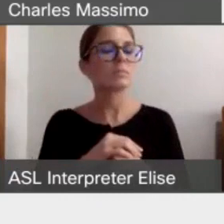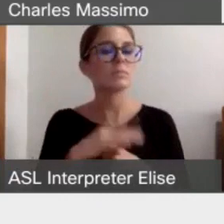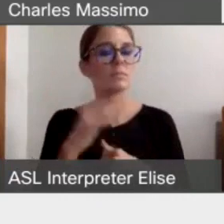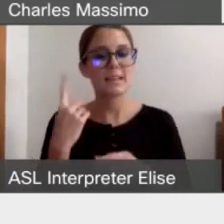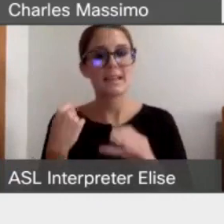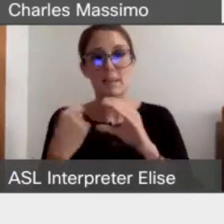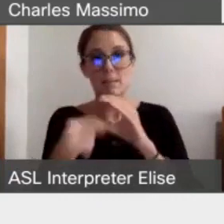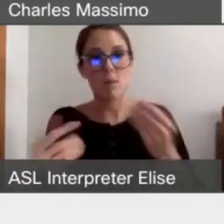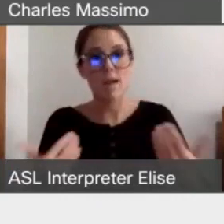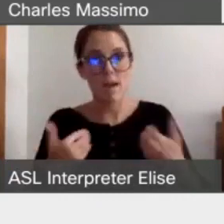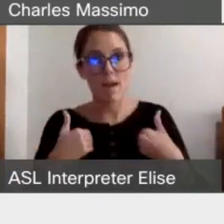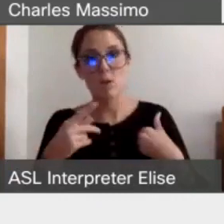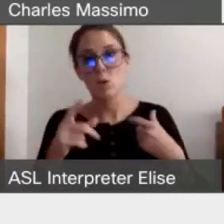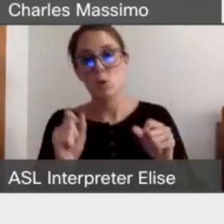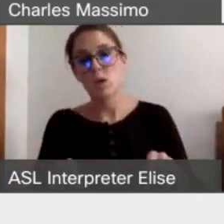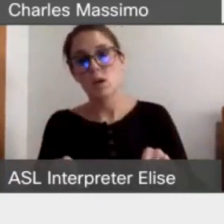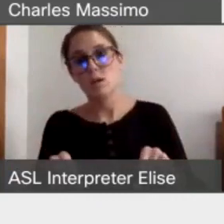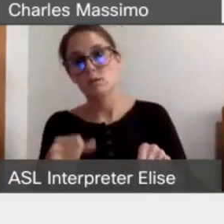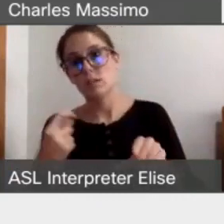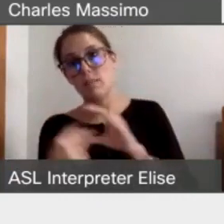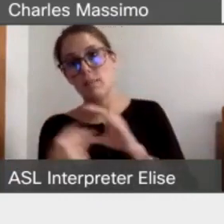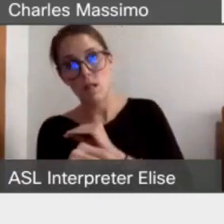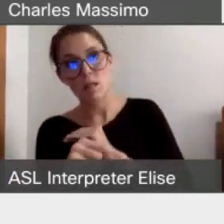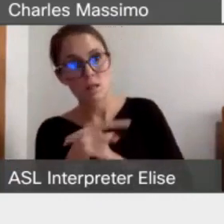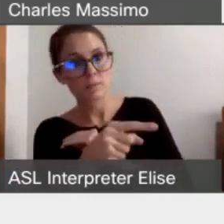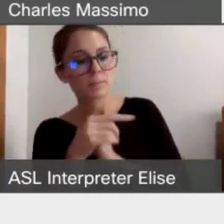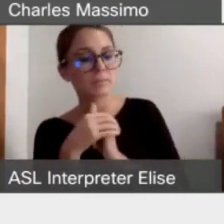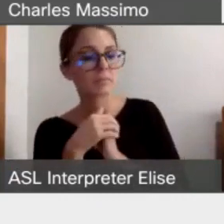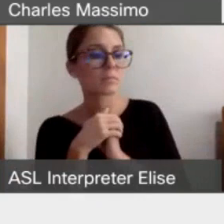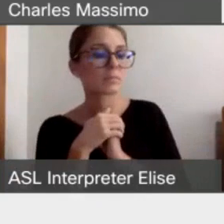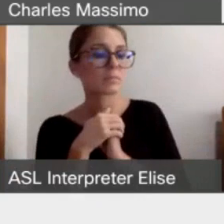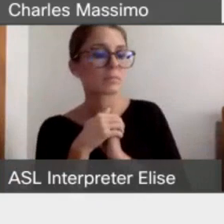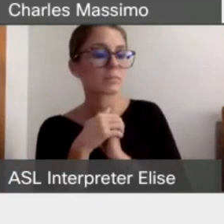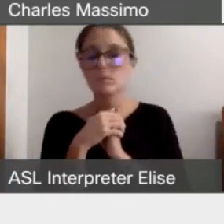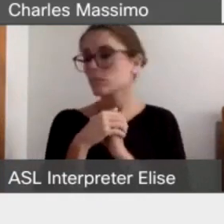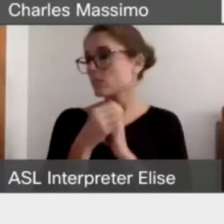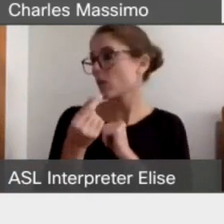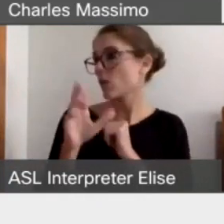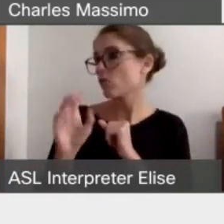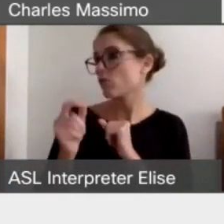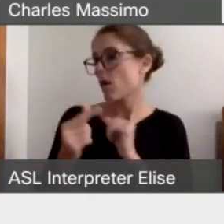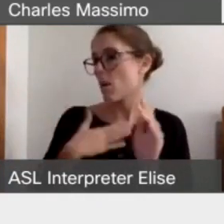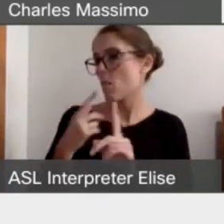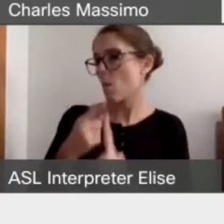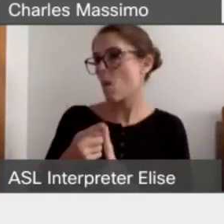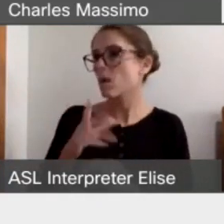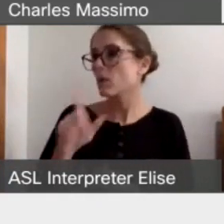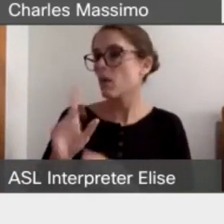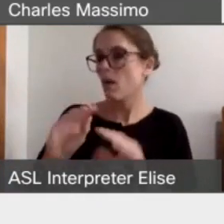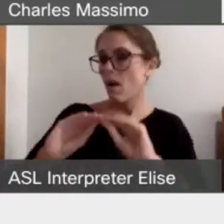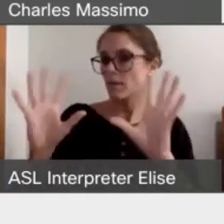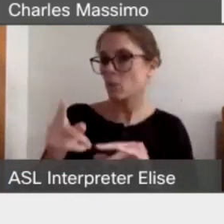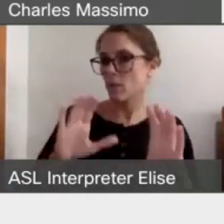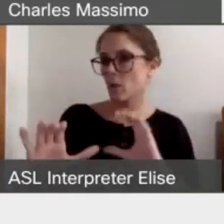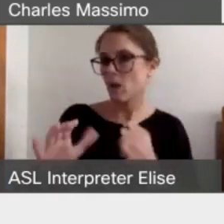an email address, that you could send it into. Yeah, Well, Greg, what I'm saying is, obviously you communicated